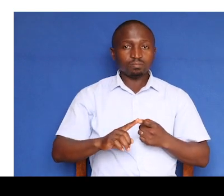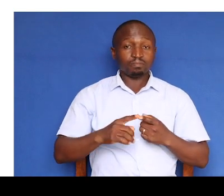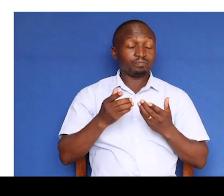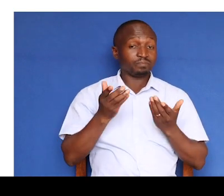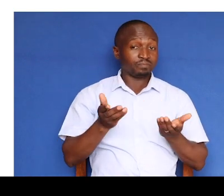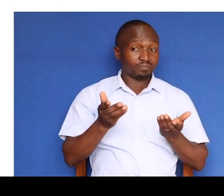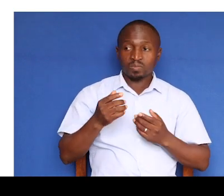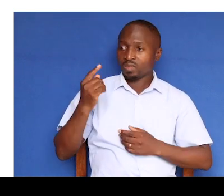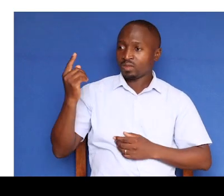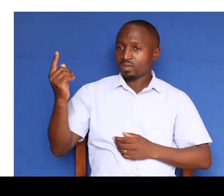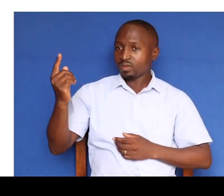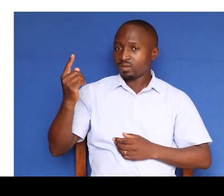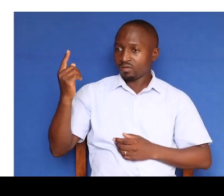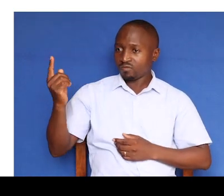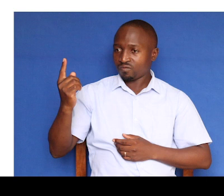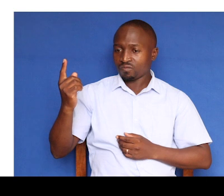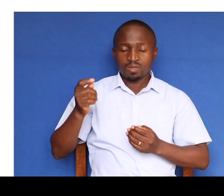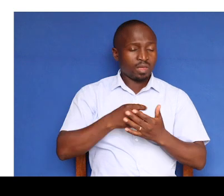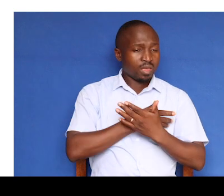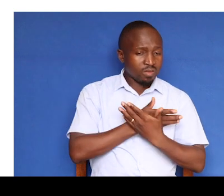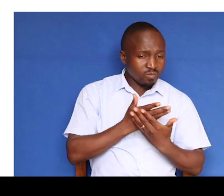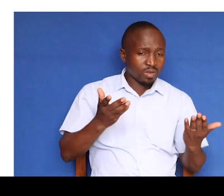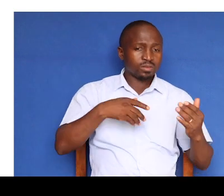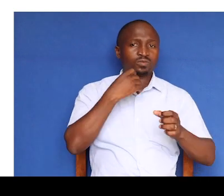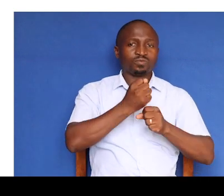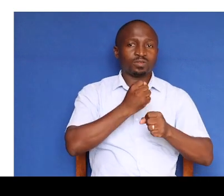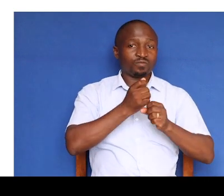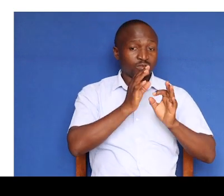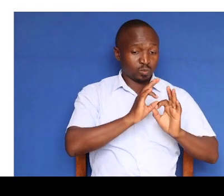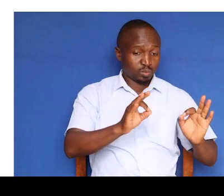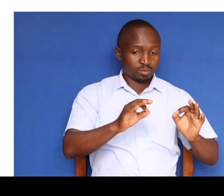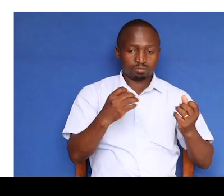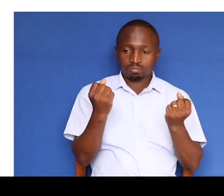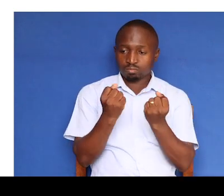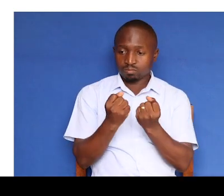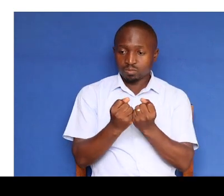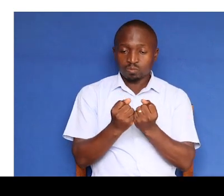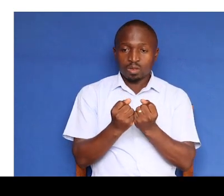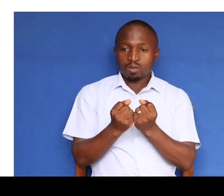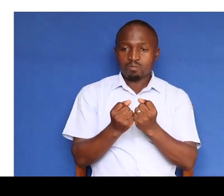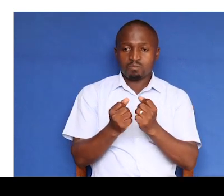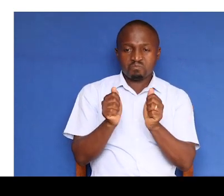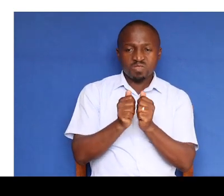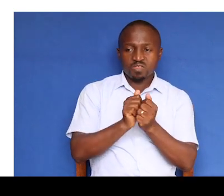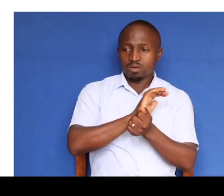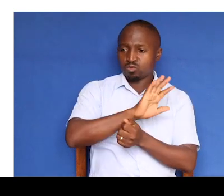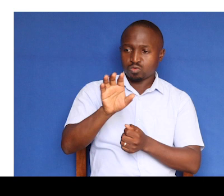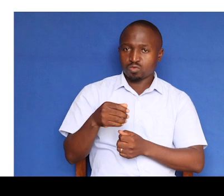even if nation is less efficient in production of both